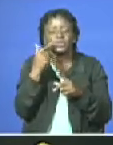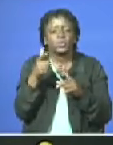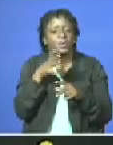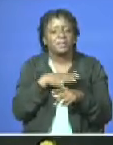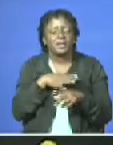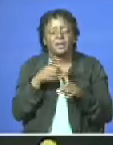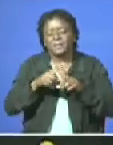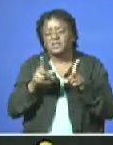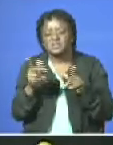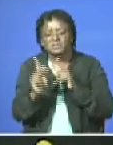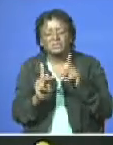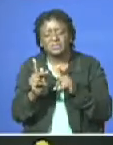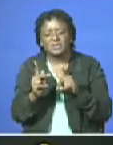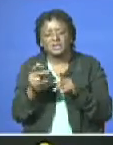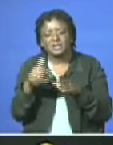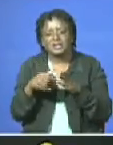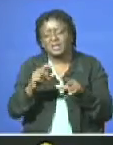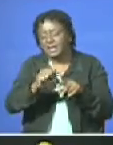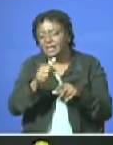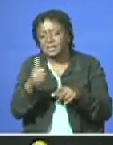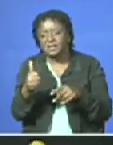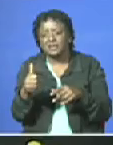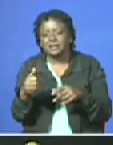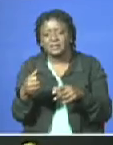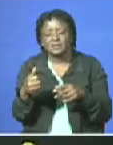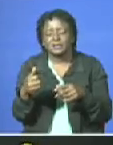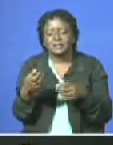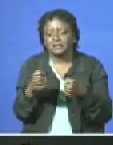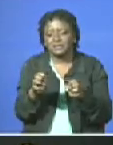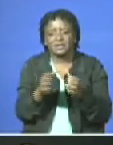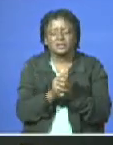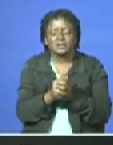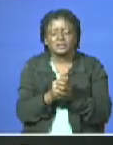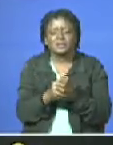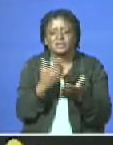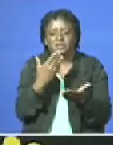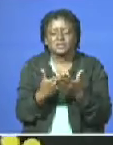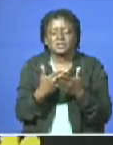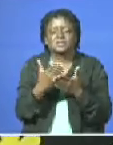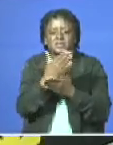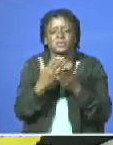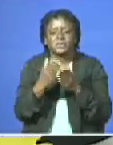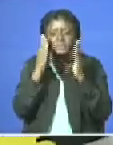like somebody is paying attention to what you're doing, you know, and that's good to know that somebody's paying attention.